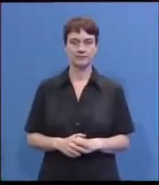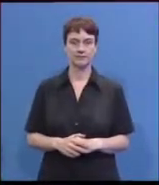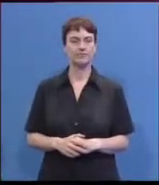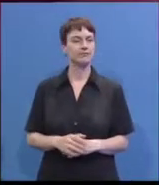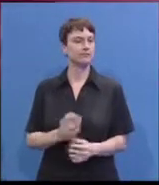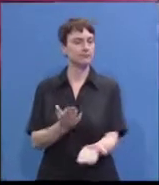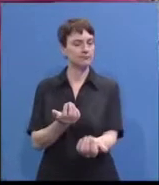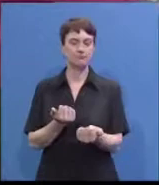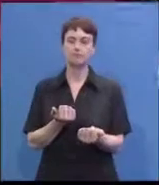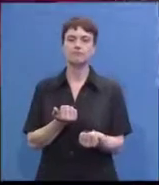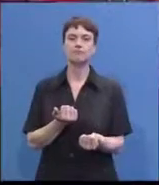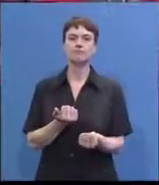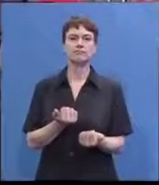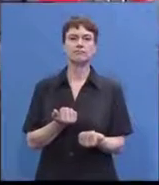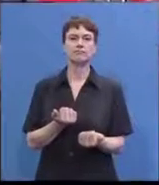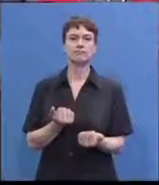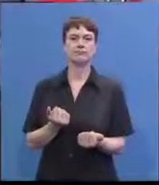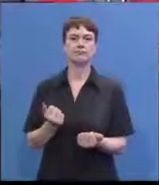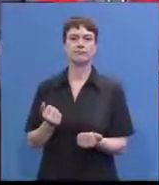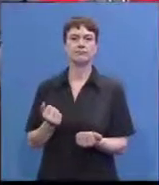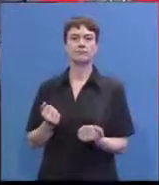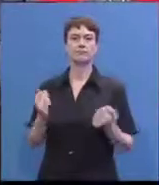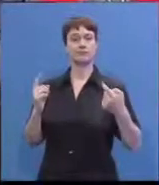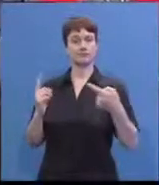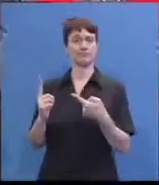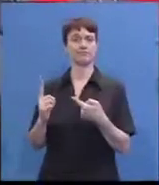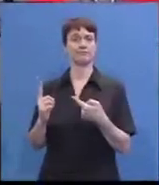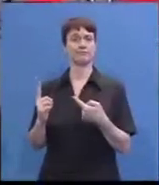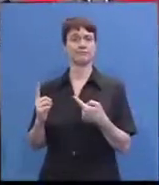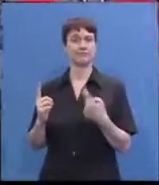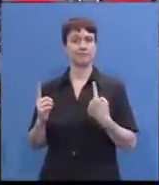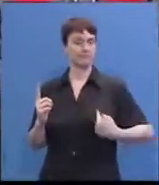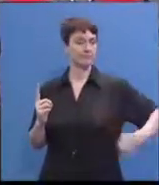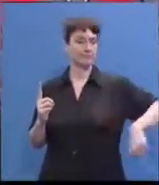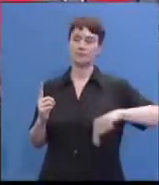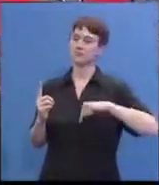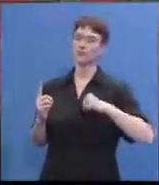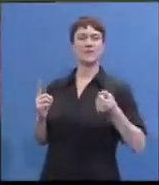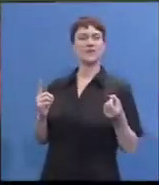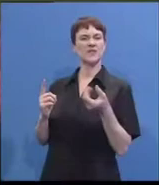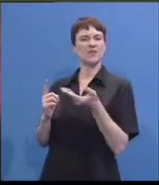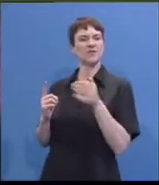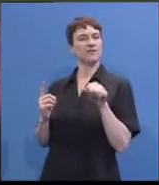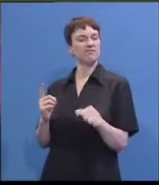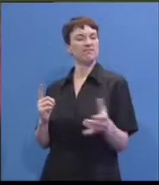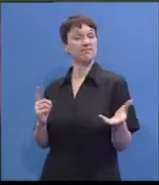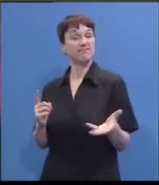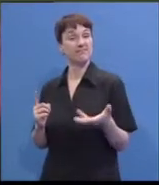give him the gift of a South Africa